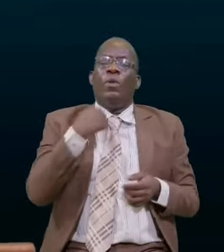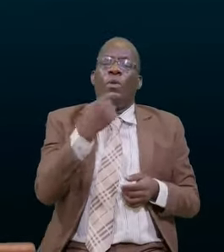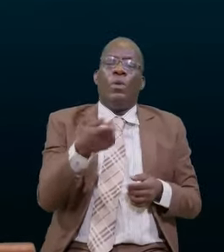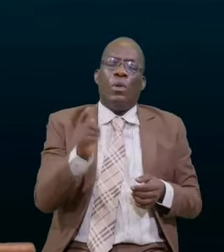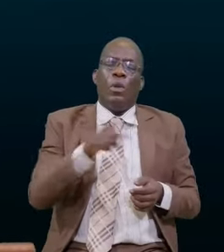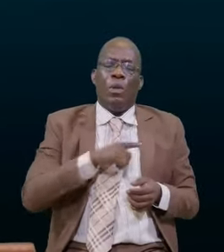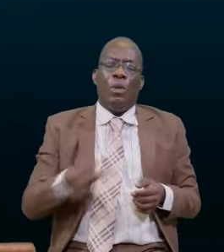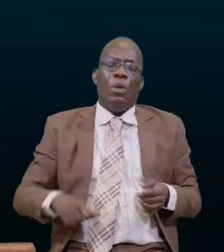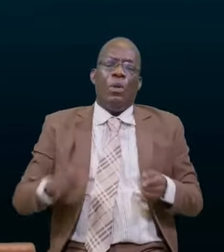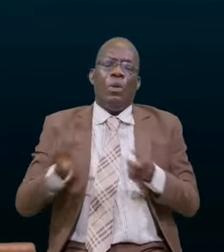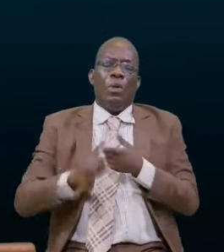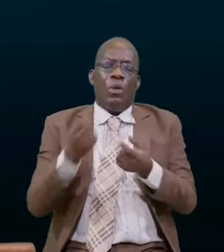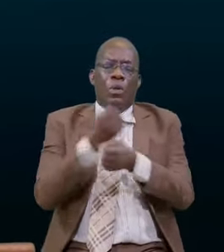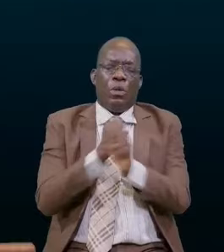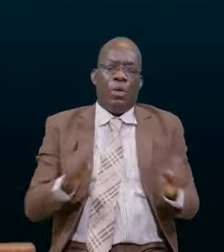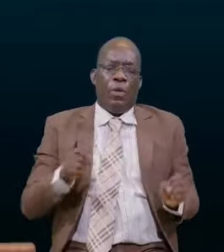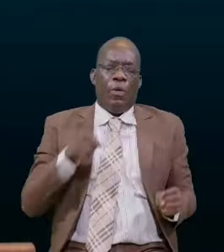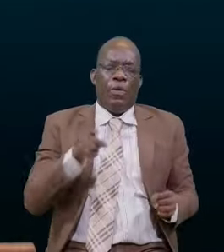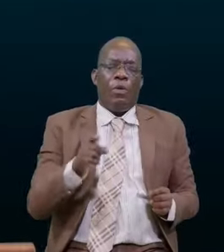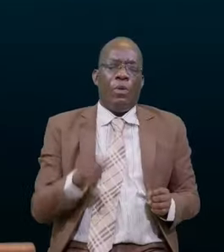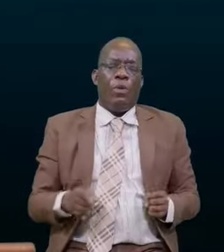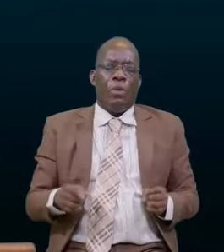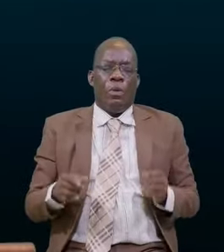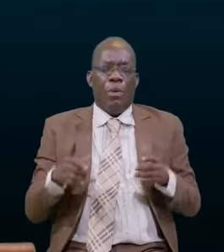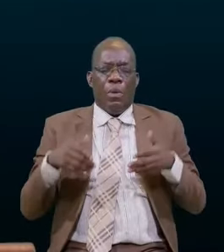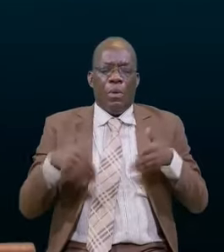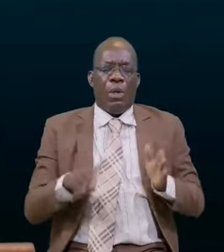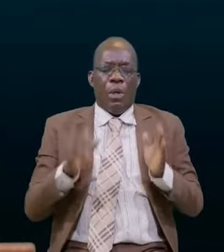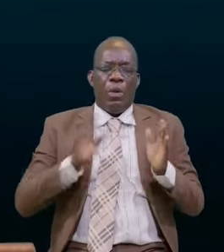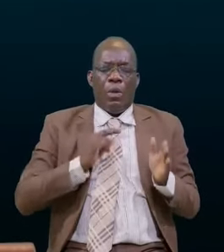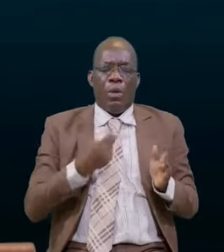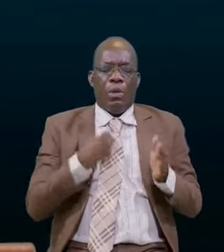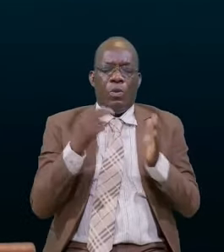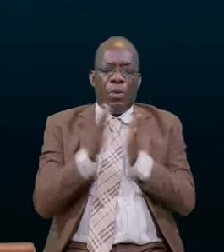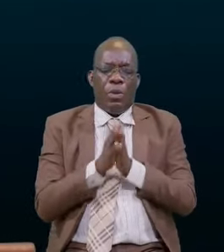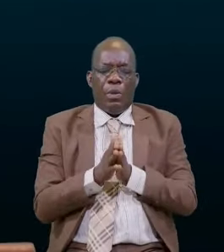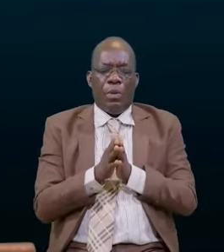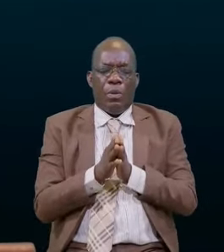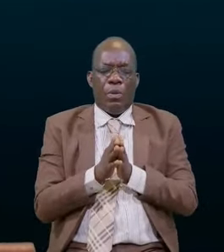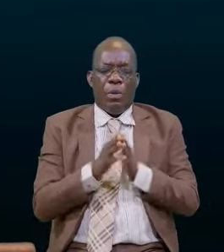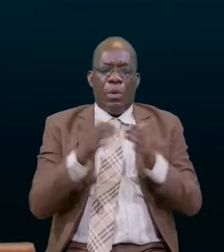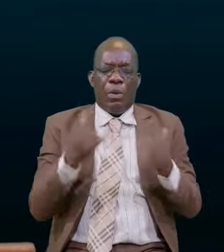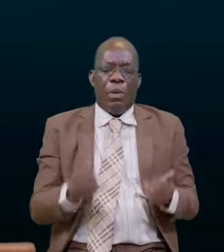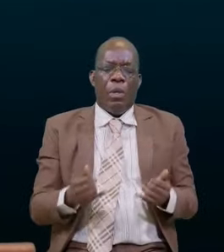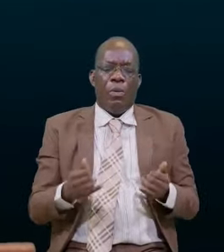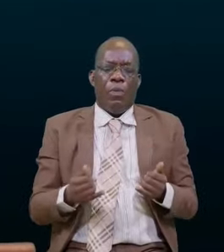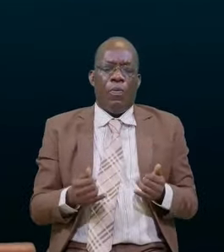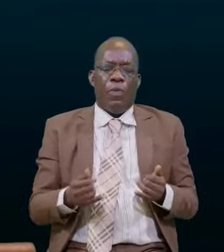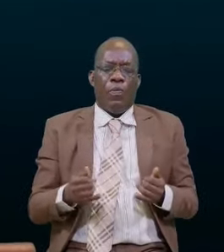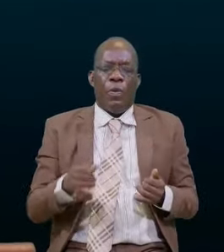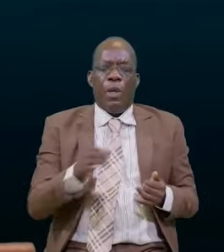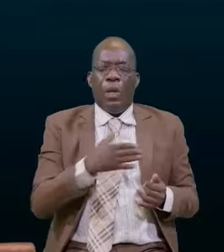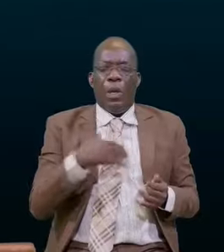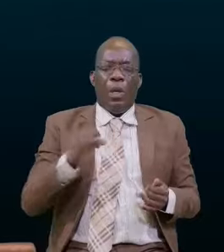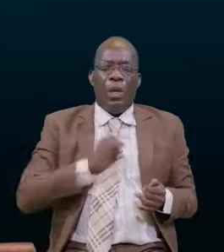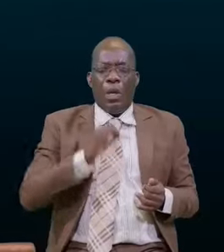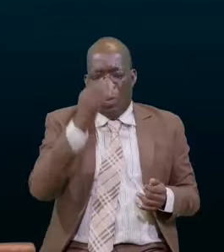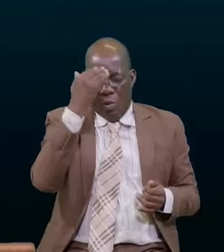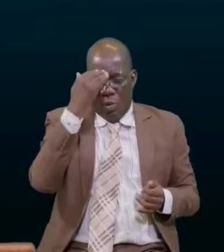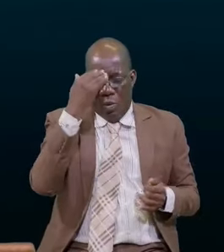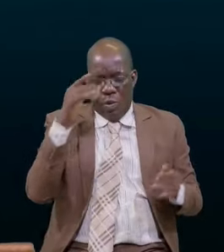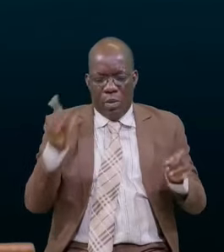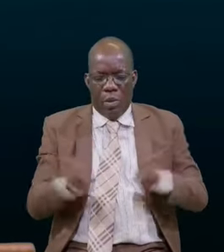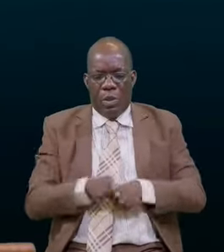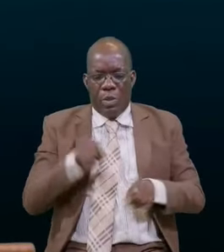doing it I want us to pray now I want us to really pray together and I know as we pray God will do the